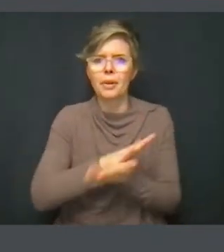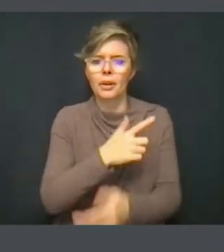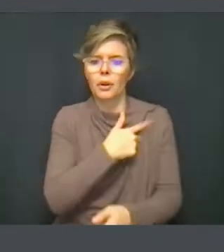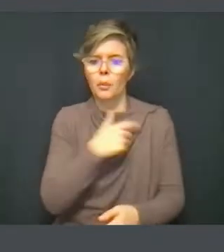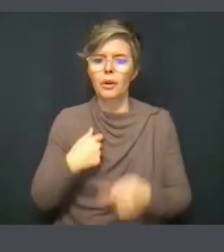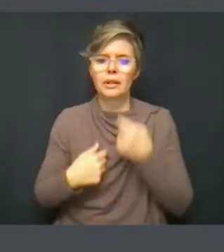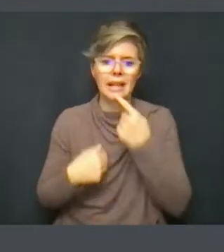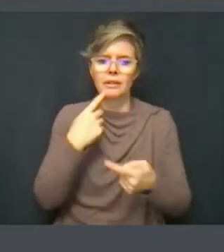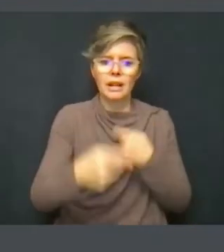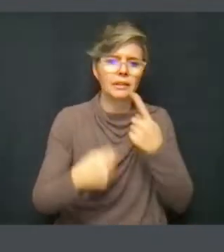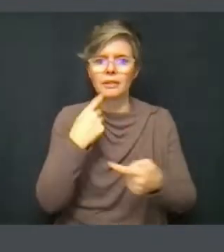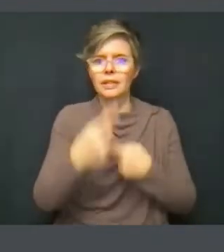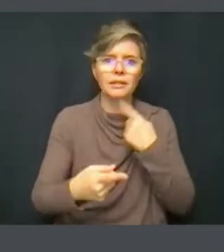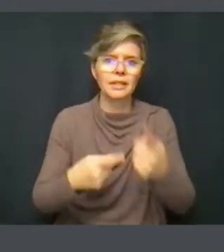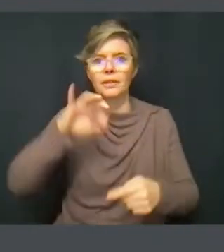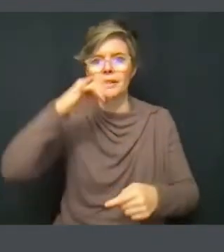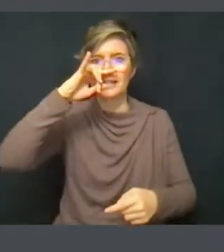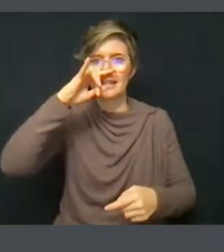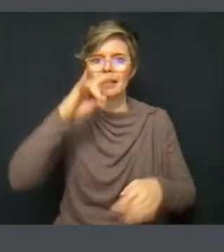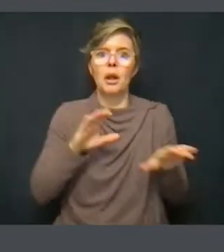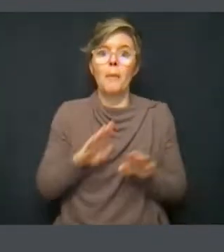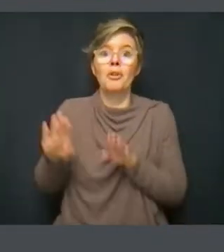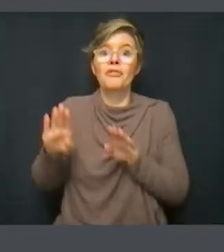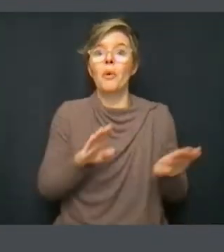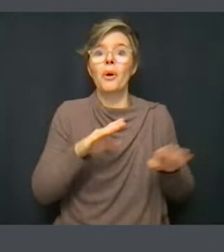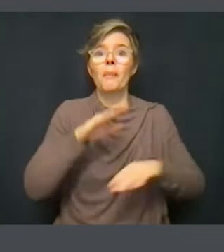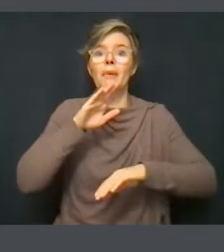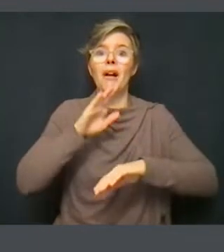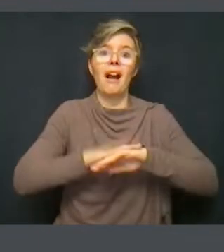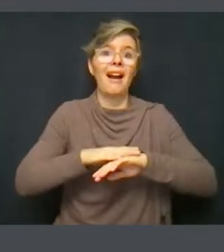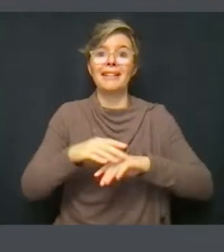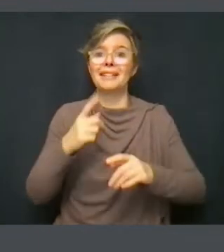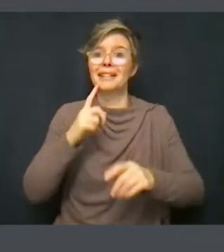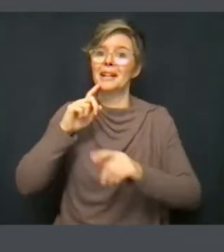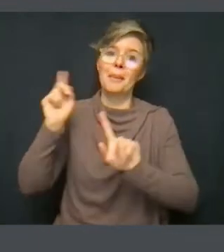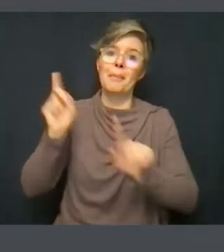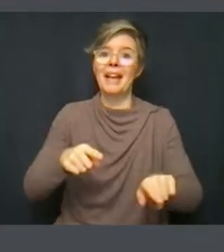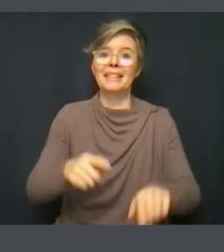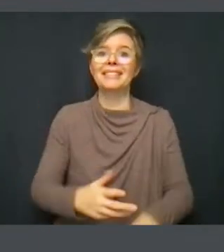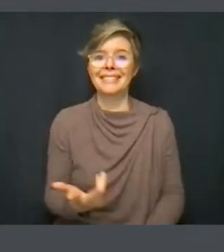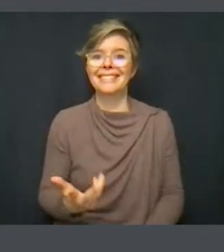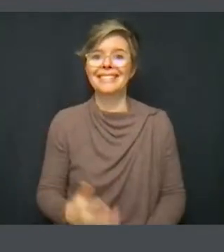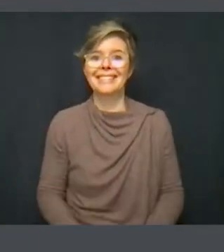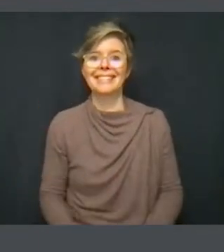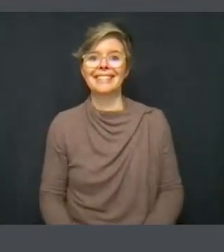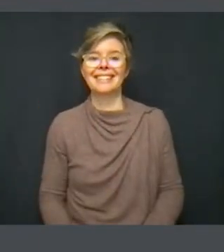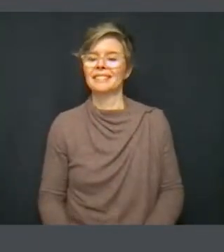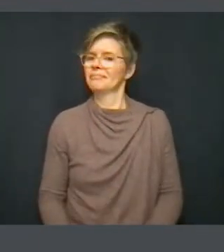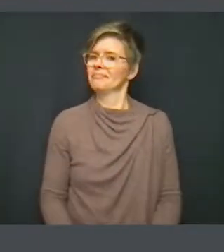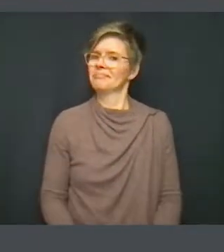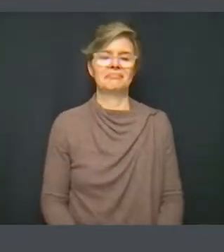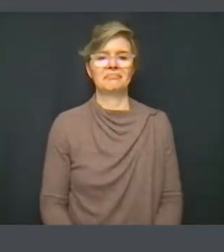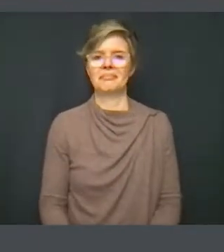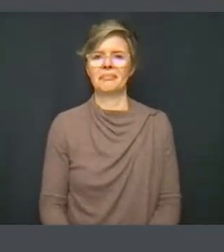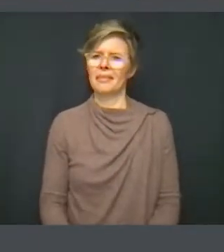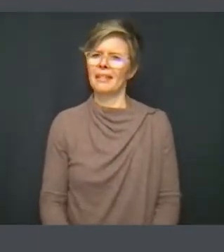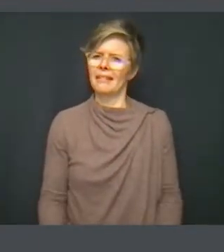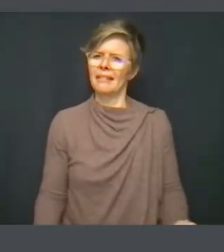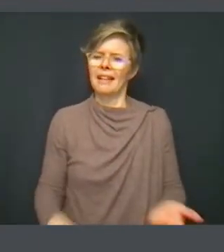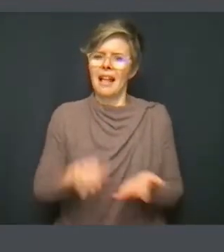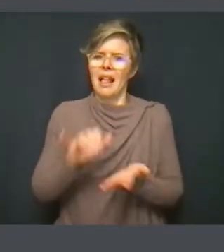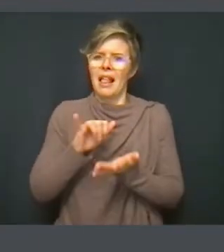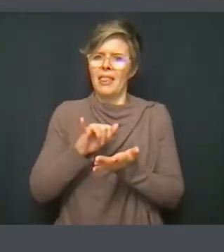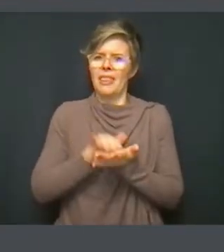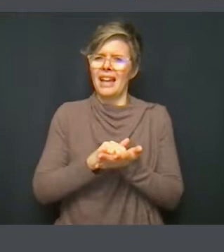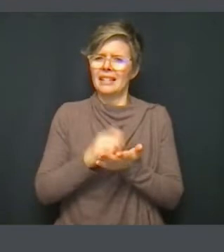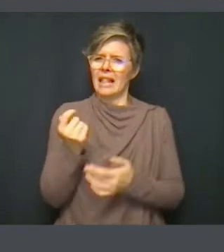perform for us on command, right? And when you really think about it, that's a very odd